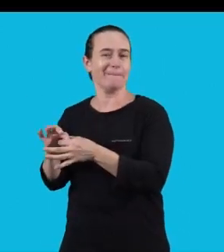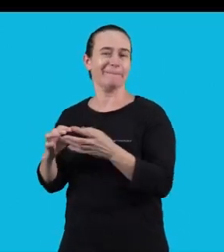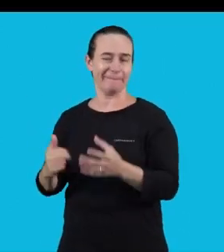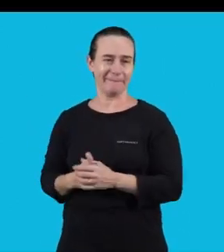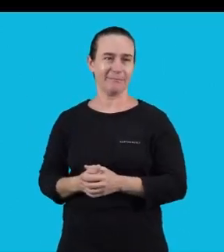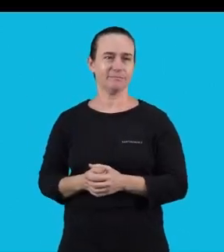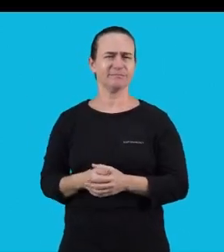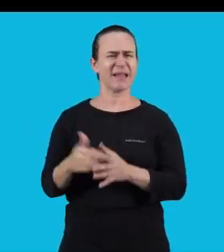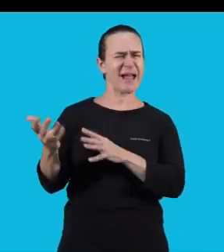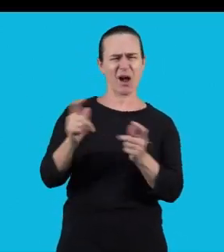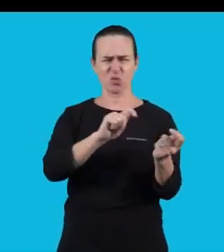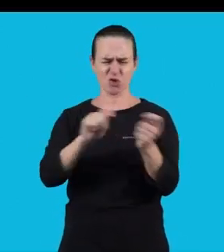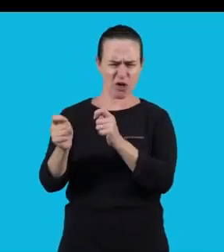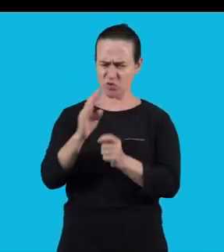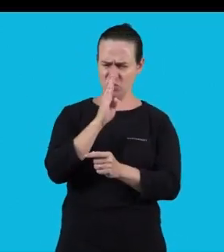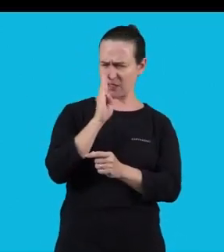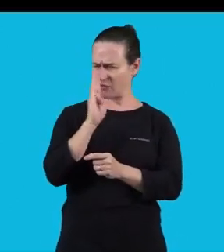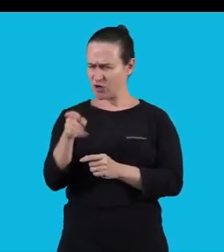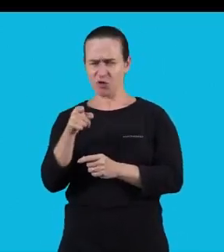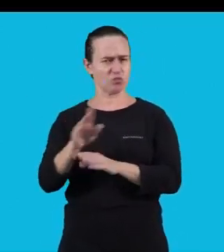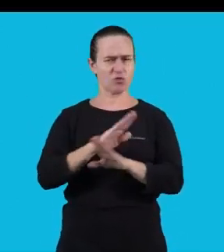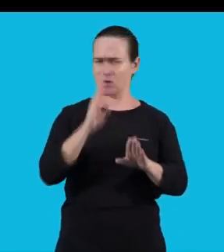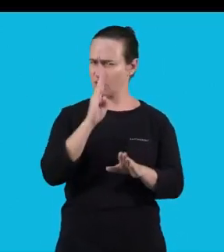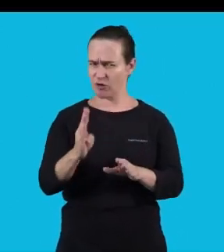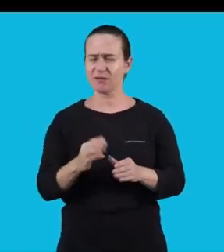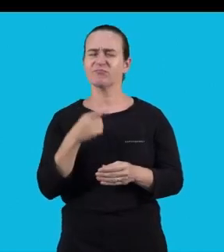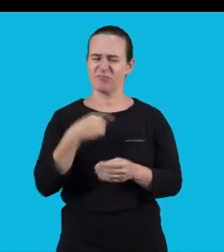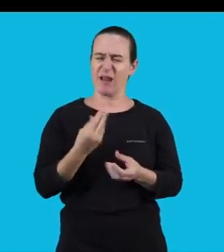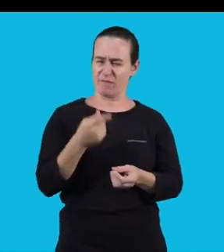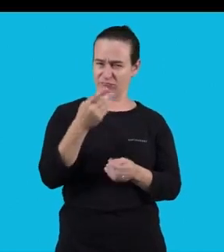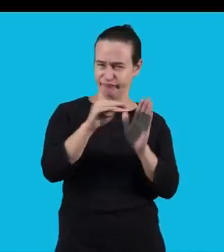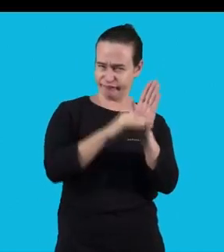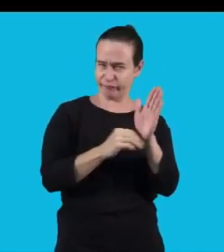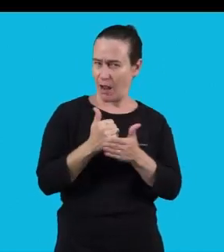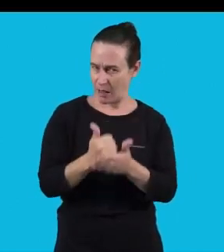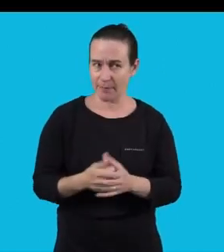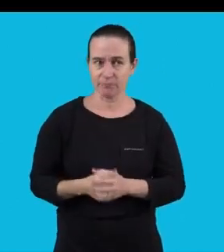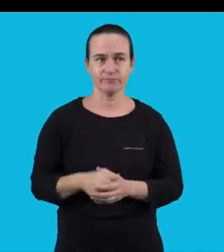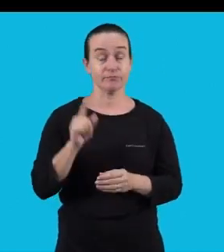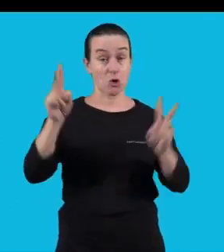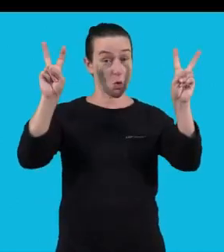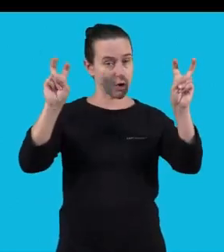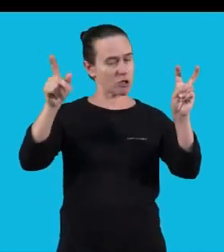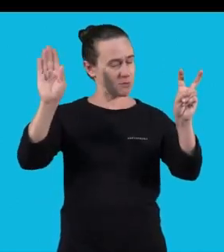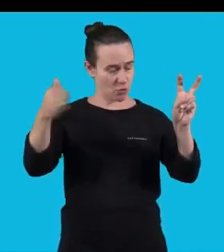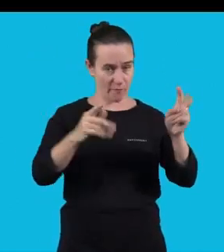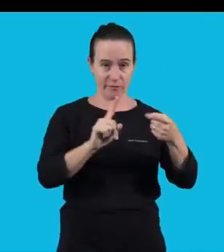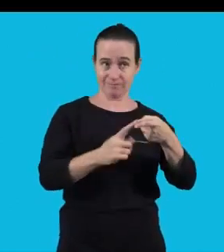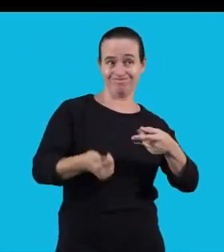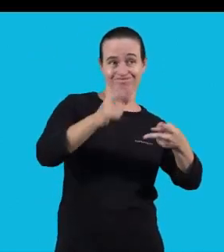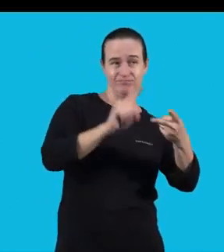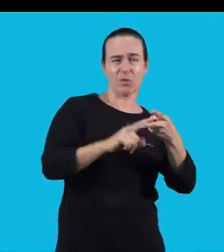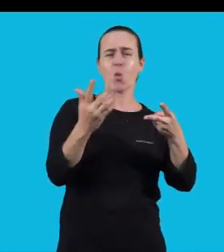How do you change from direct to indirect speech? There are a couple of steps that will help you. First of all, remove the quotation